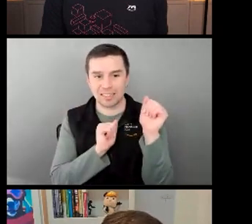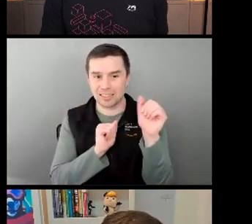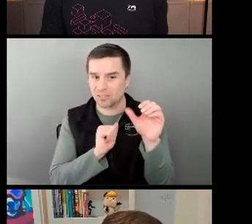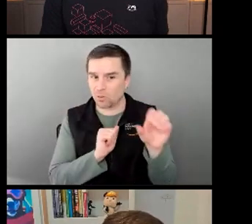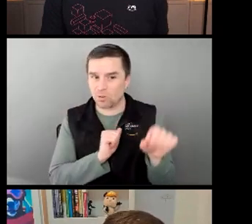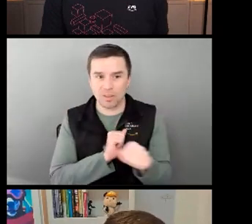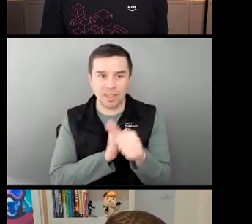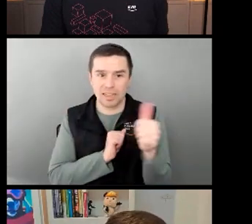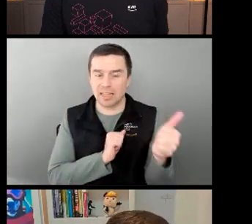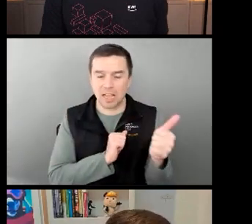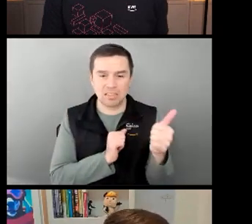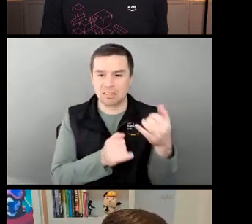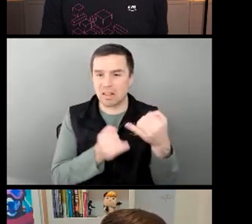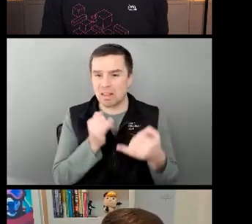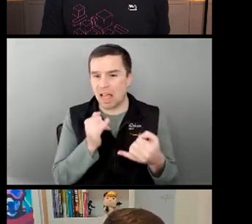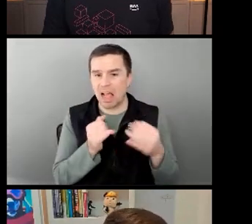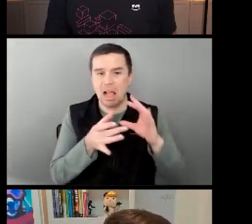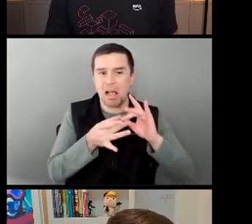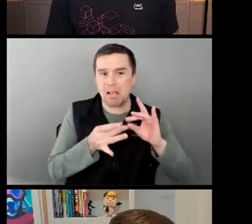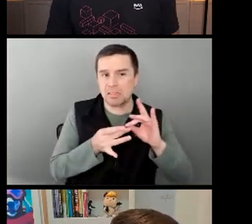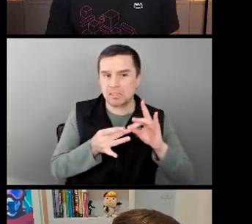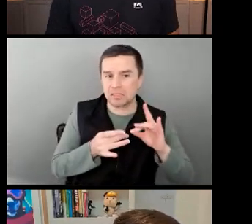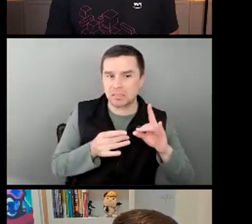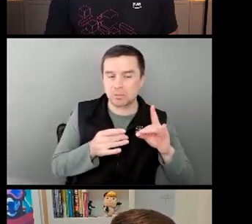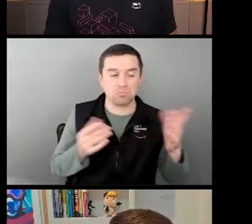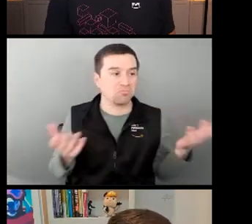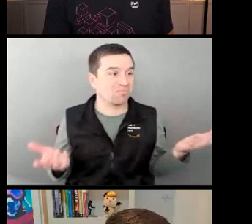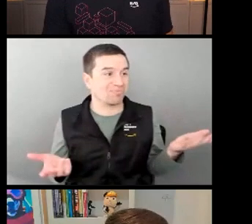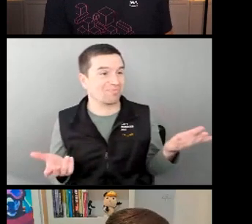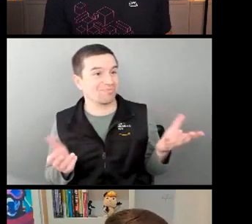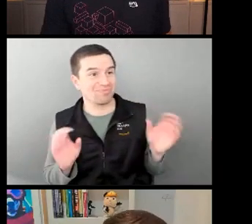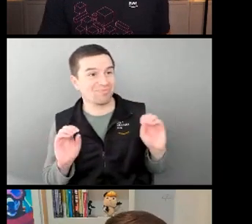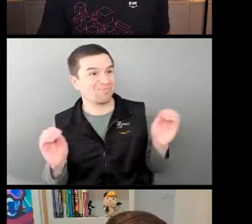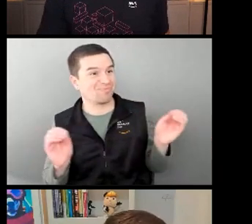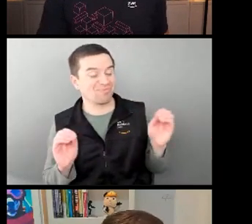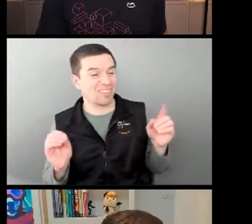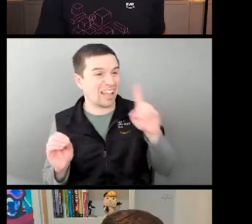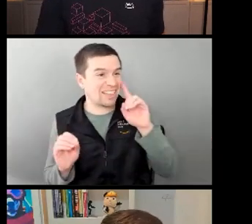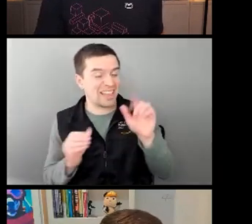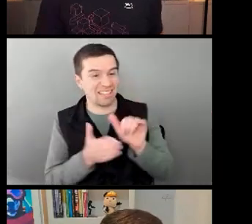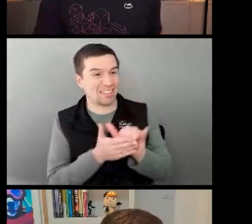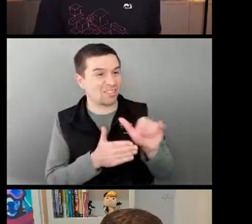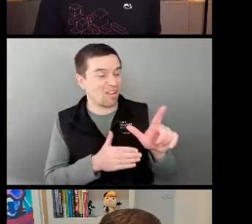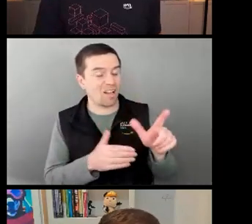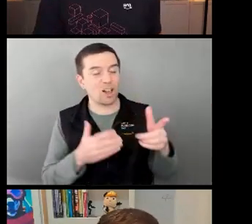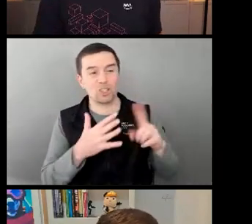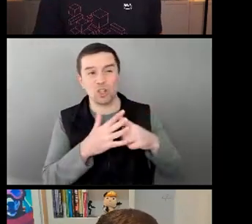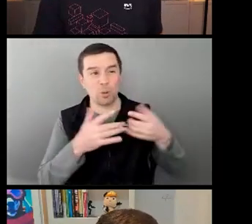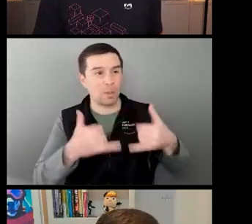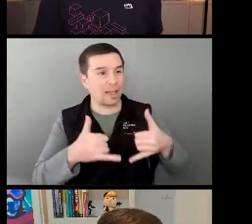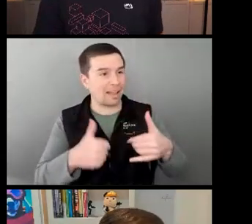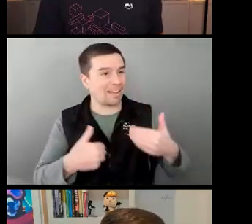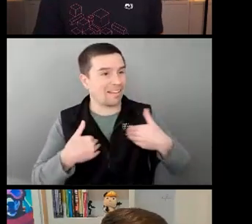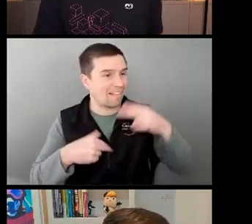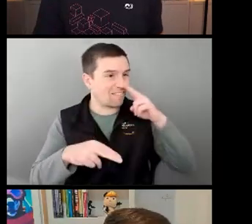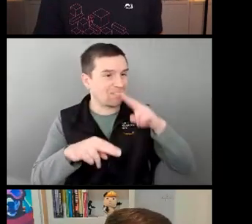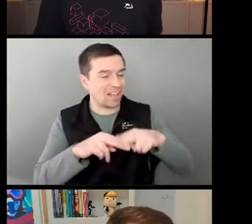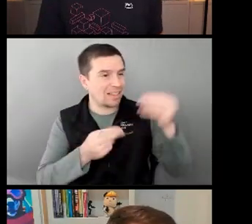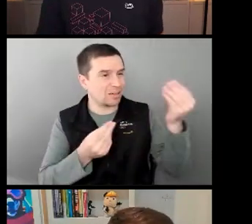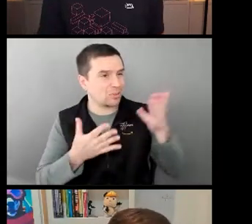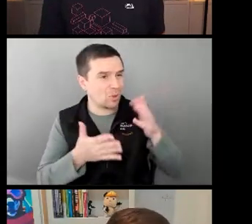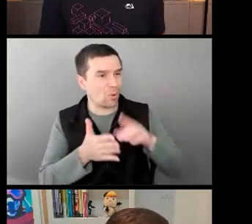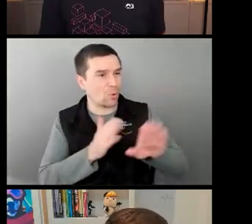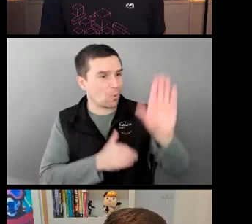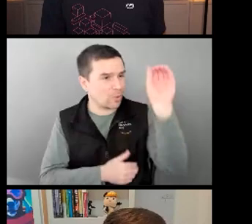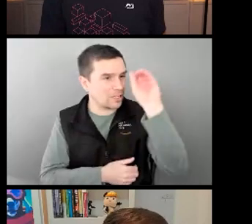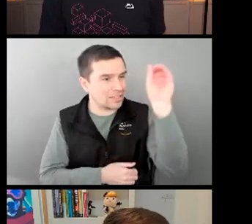the audience with? No, I think that's it. I just start playing around, have fun, let us know what you think. And and